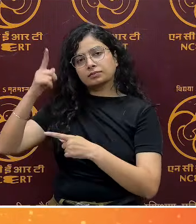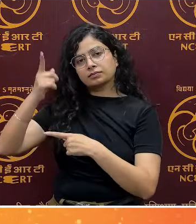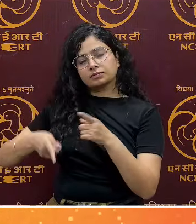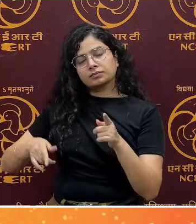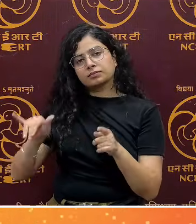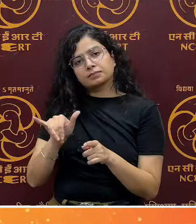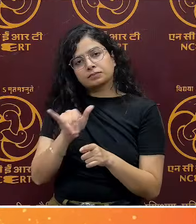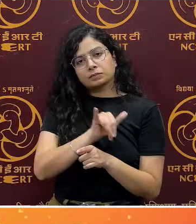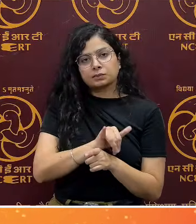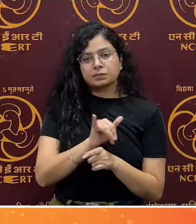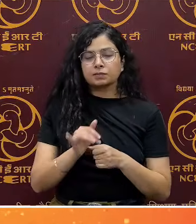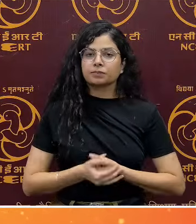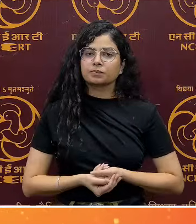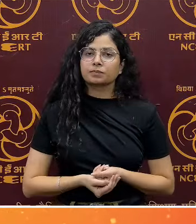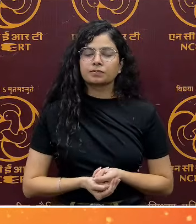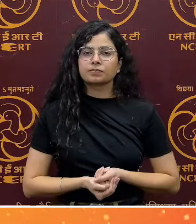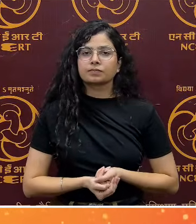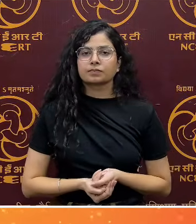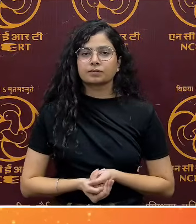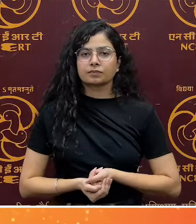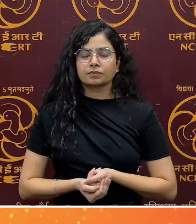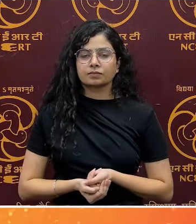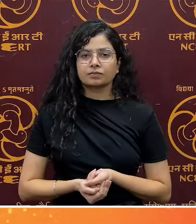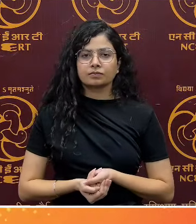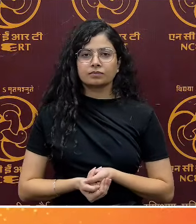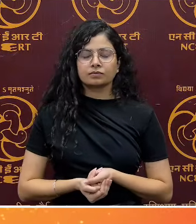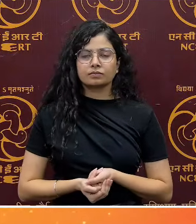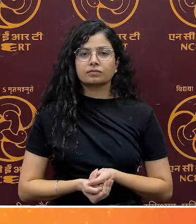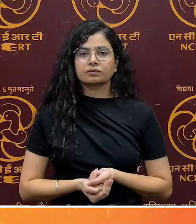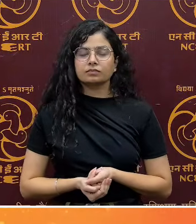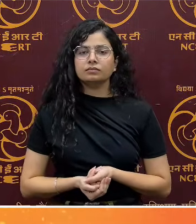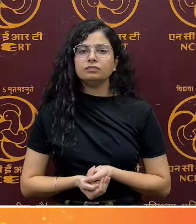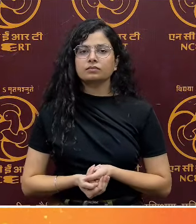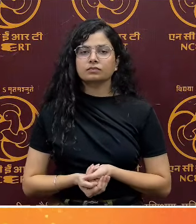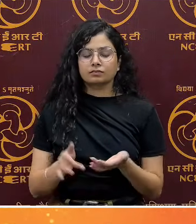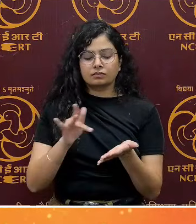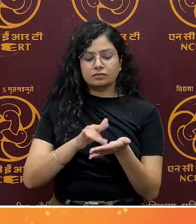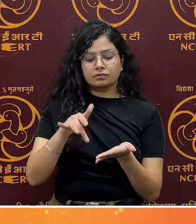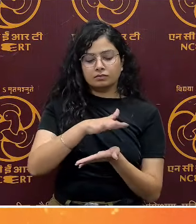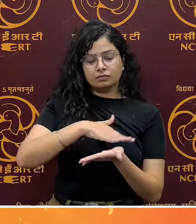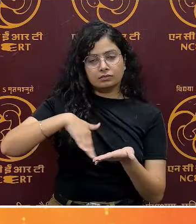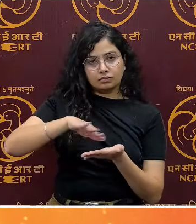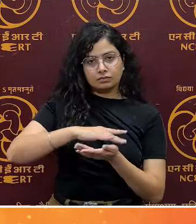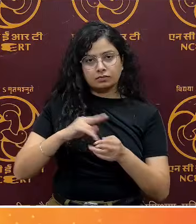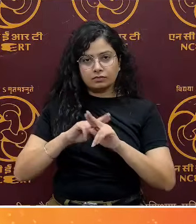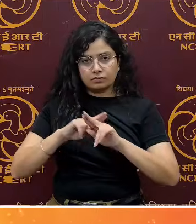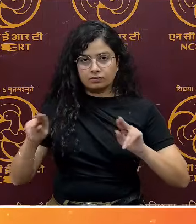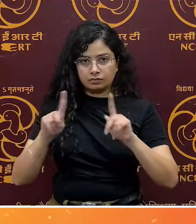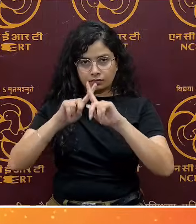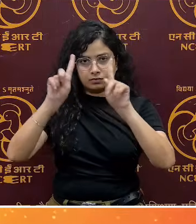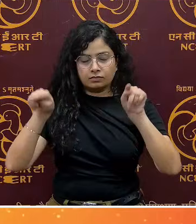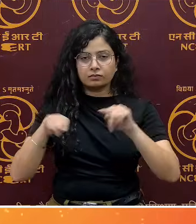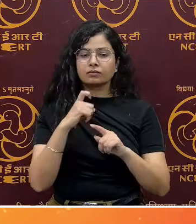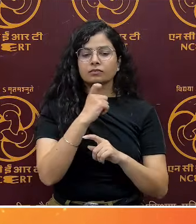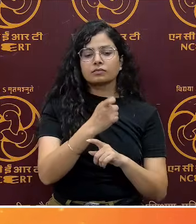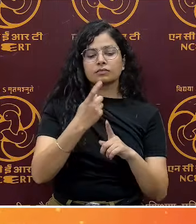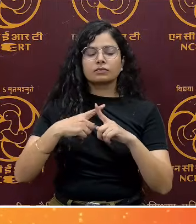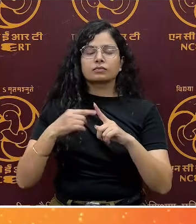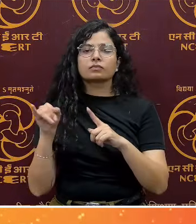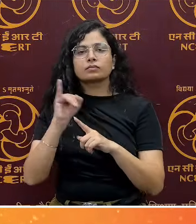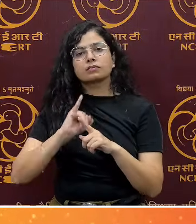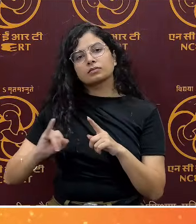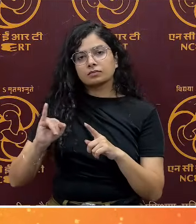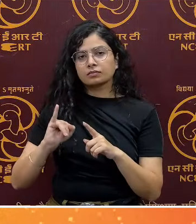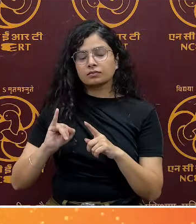as we have already seen. And what will be the area of the full rectangle? It is 7 into 6. And